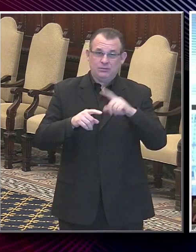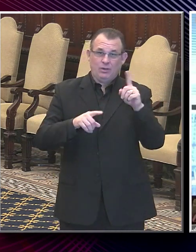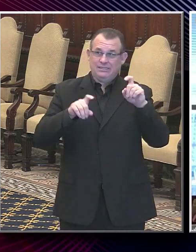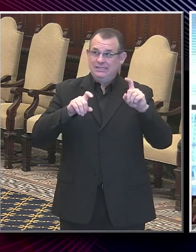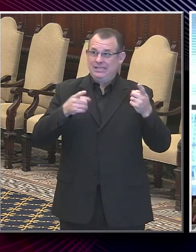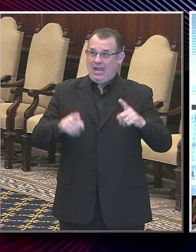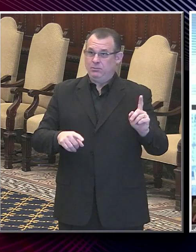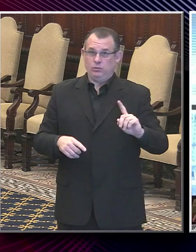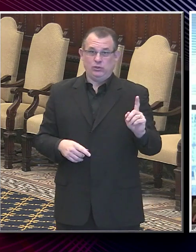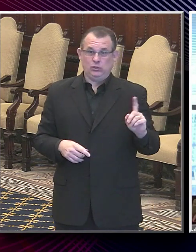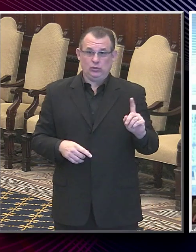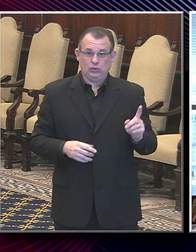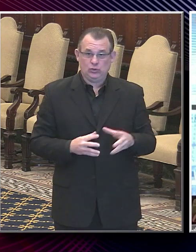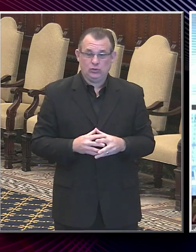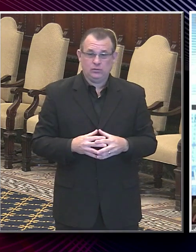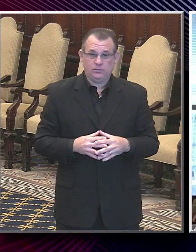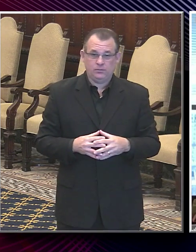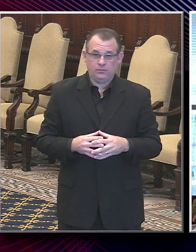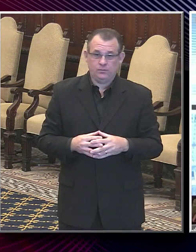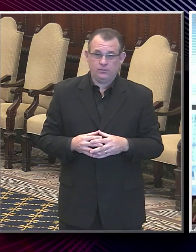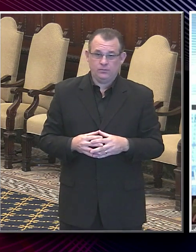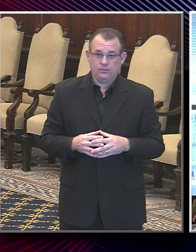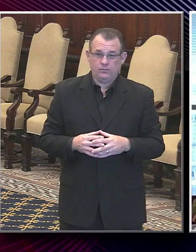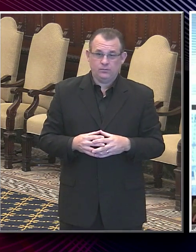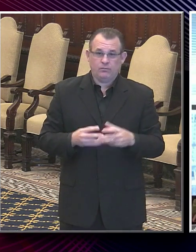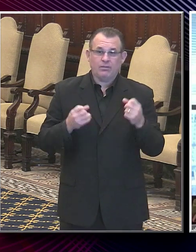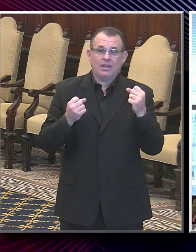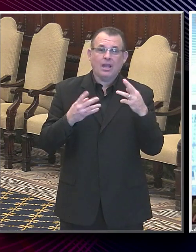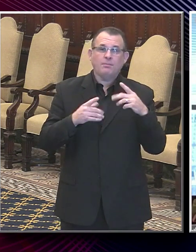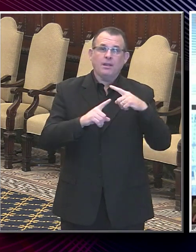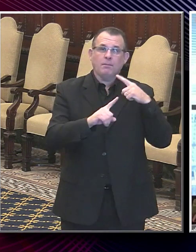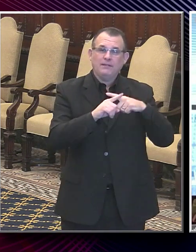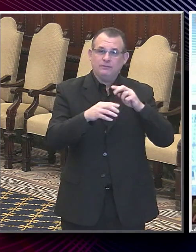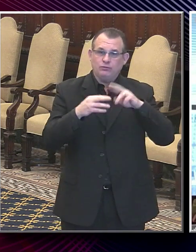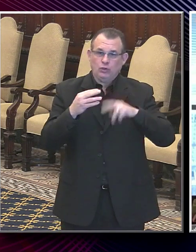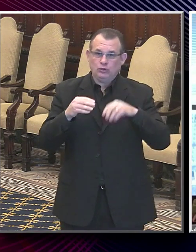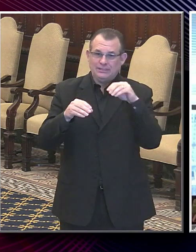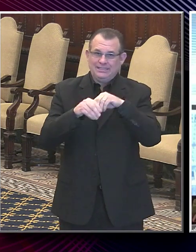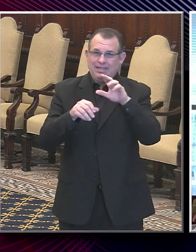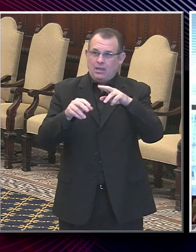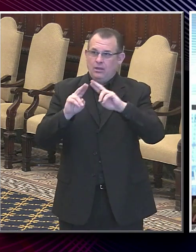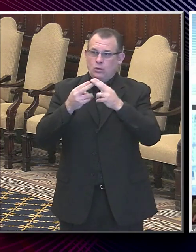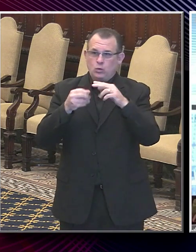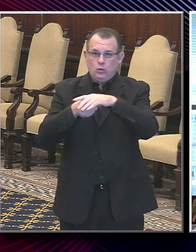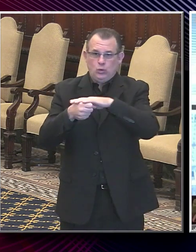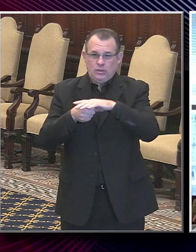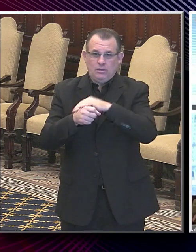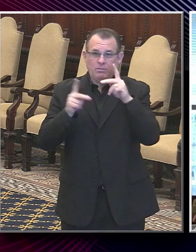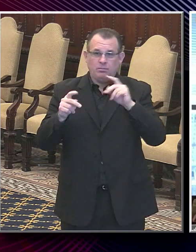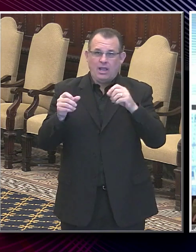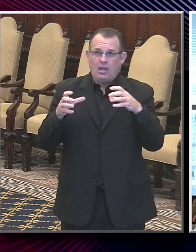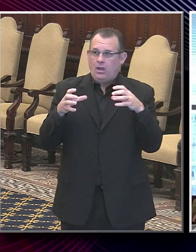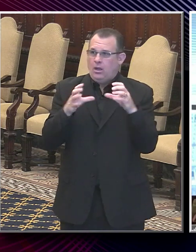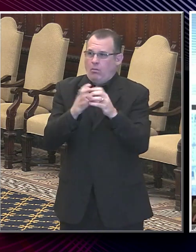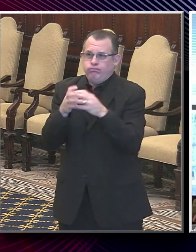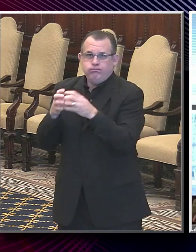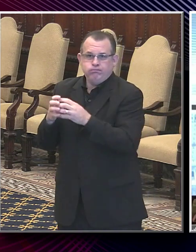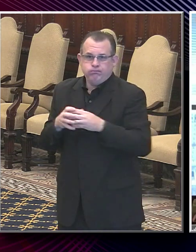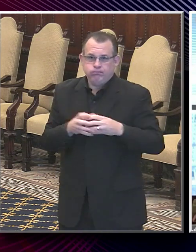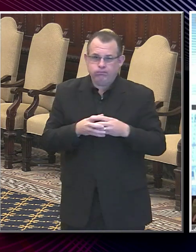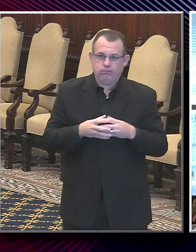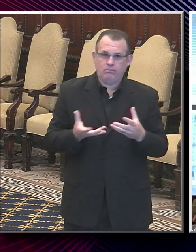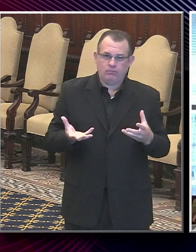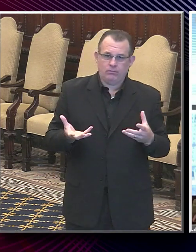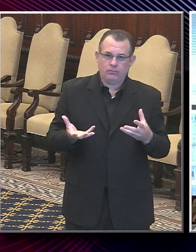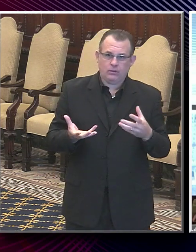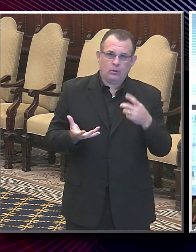and the number of positive results within a unit, people may be cohorted. In other words, an entire wing of a